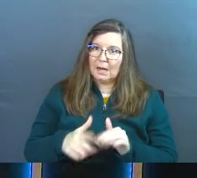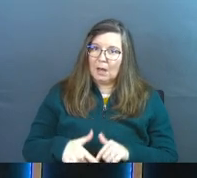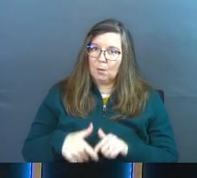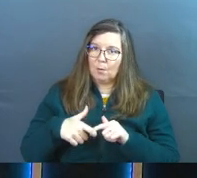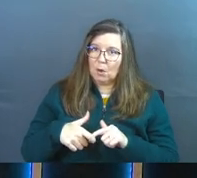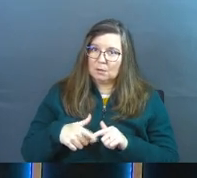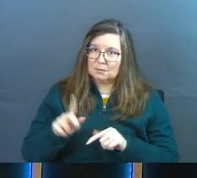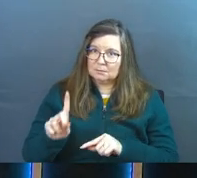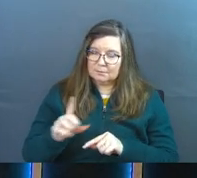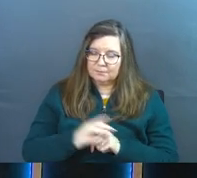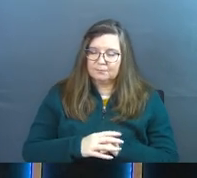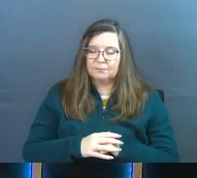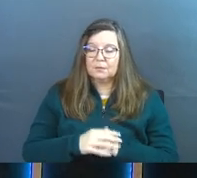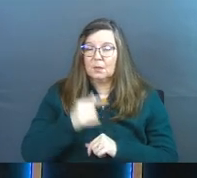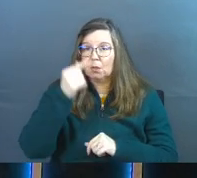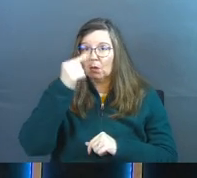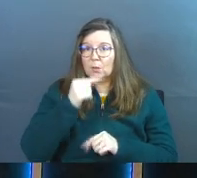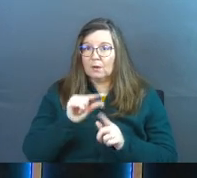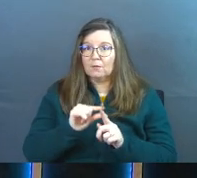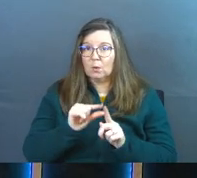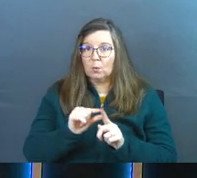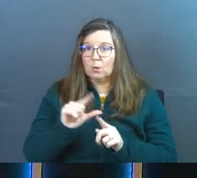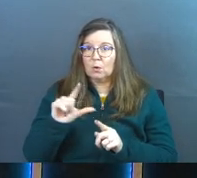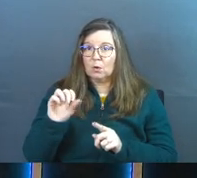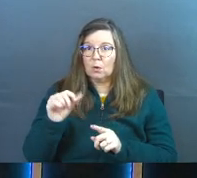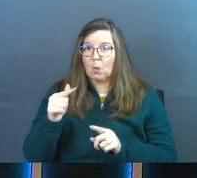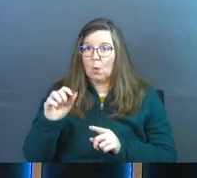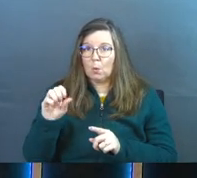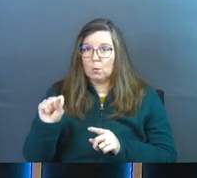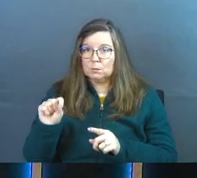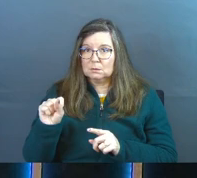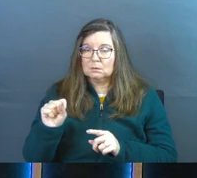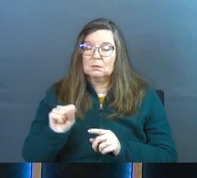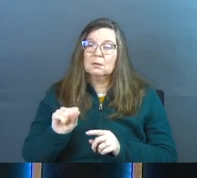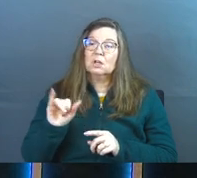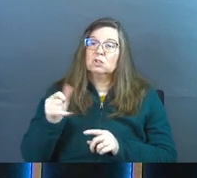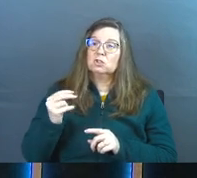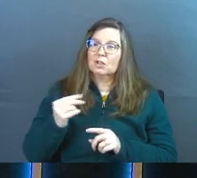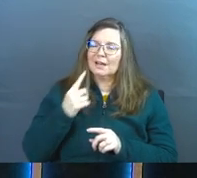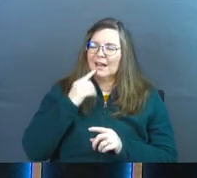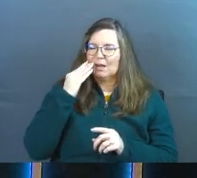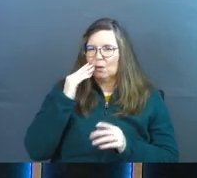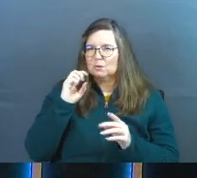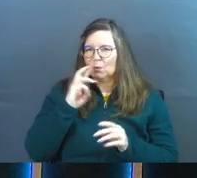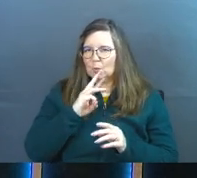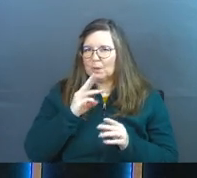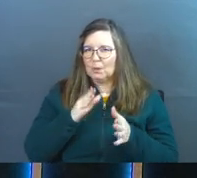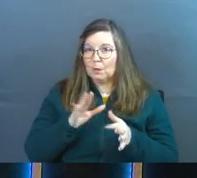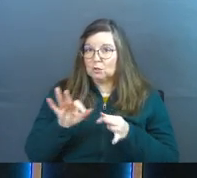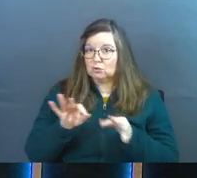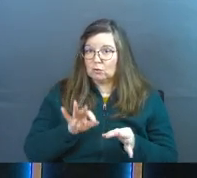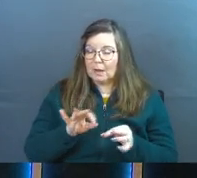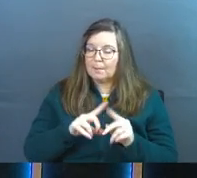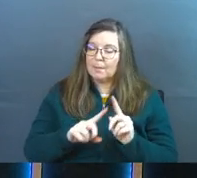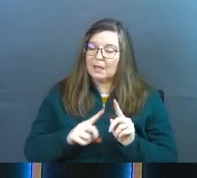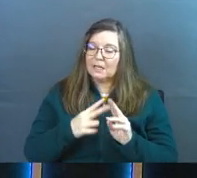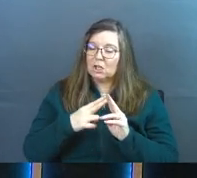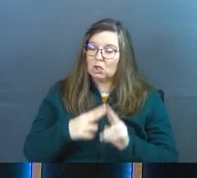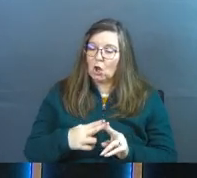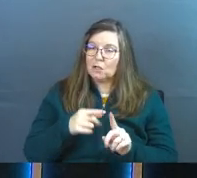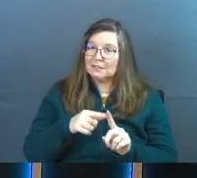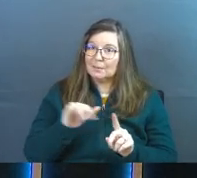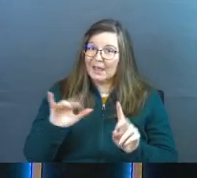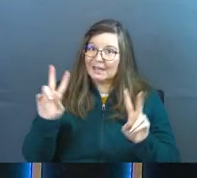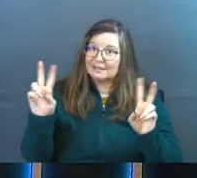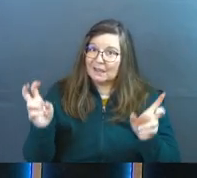you just real quick right there. The Greek there for word is logos. And what John is saying, and I know it's a weird way to describe Jesus, but he calls him,